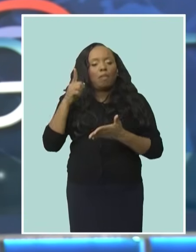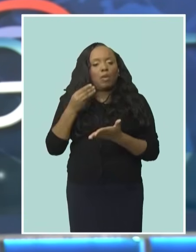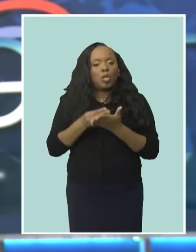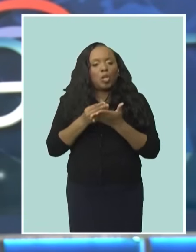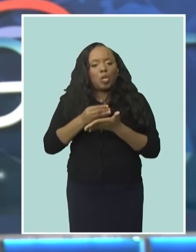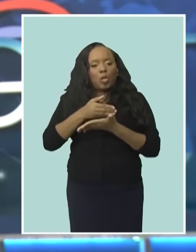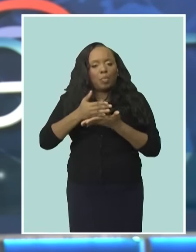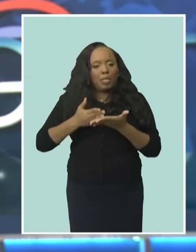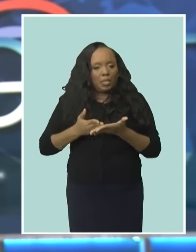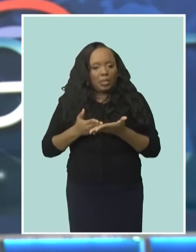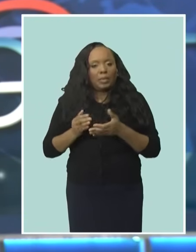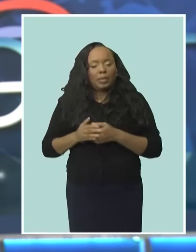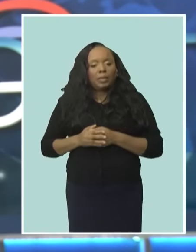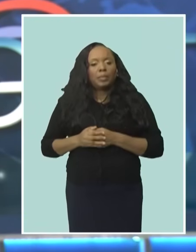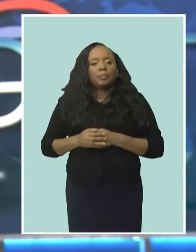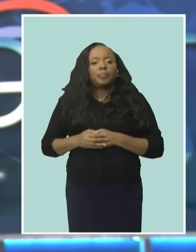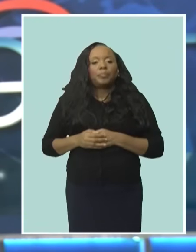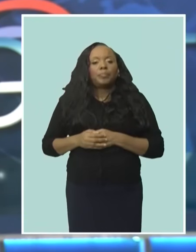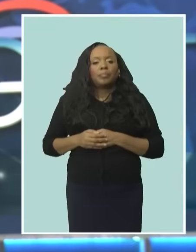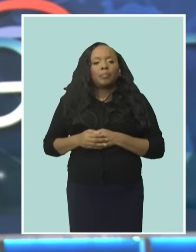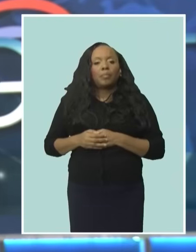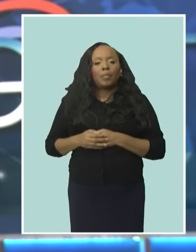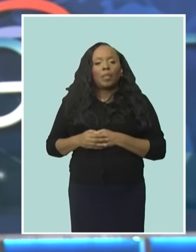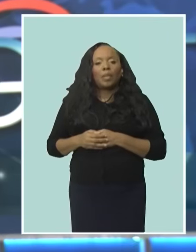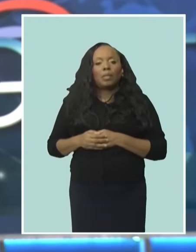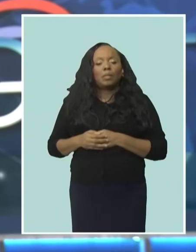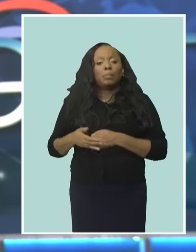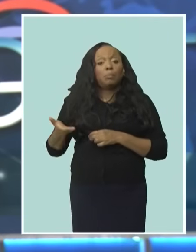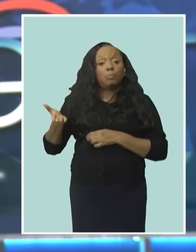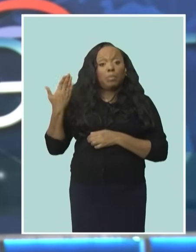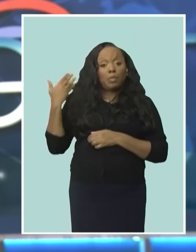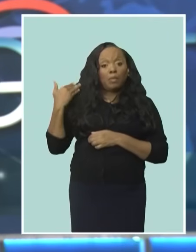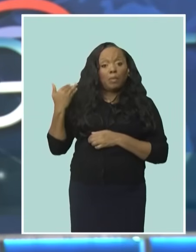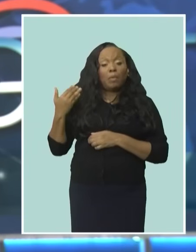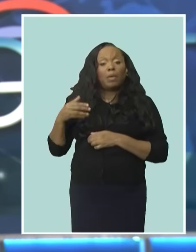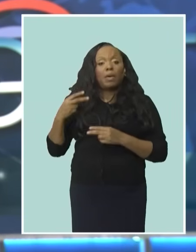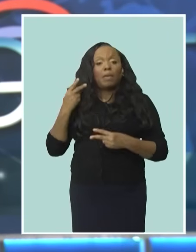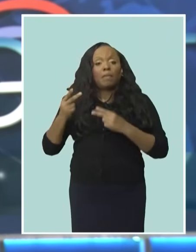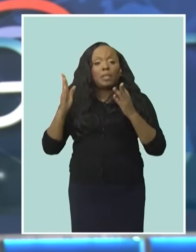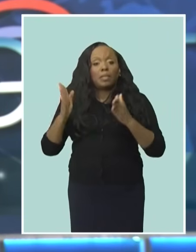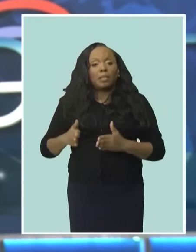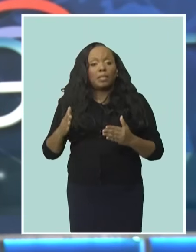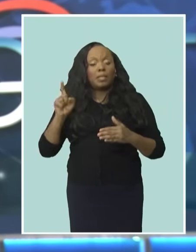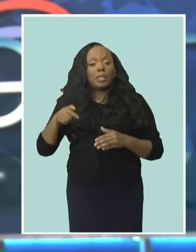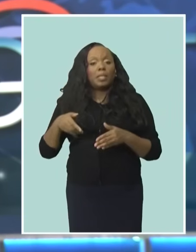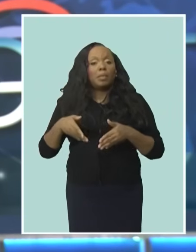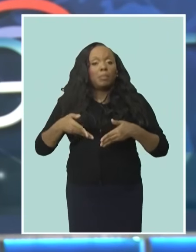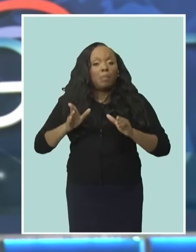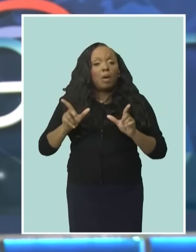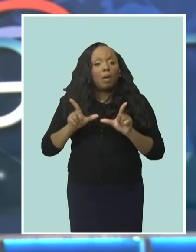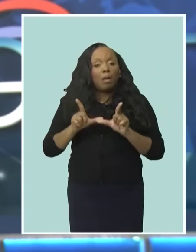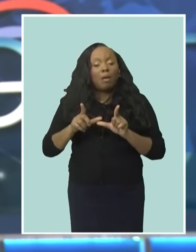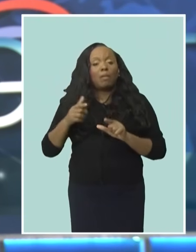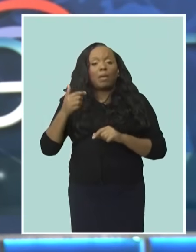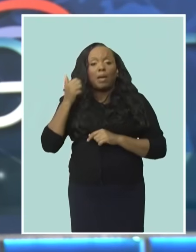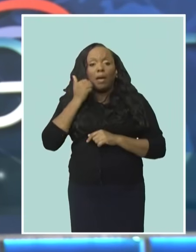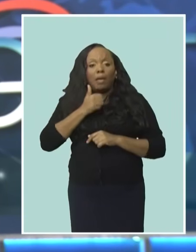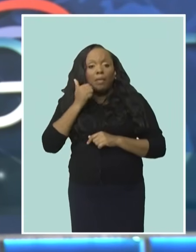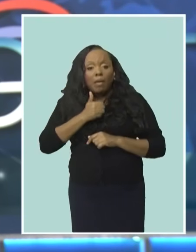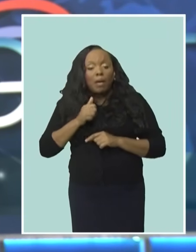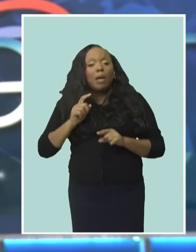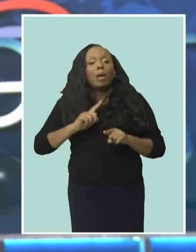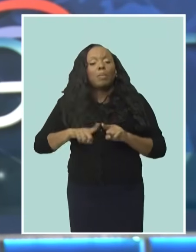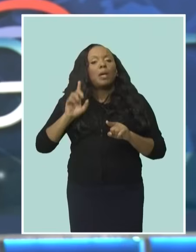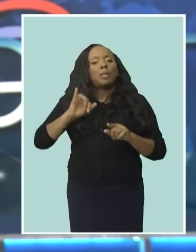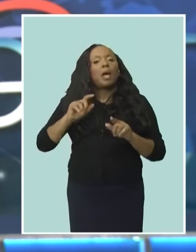The measure is intended to replace the requirement for a visitor's permit with a daily charge charge on all vehicle rentals for both visitors